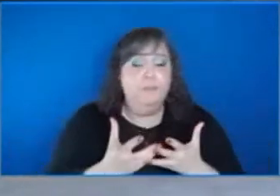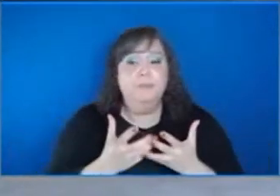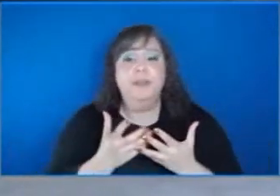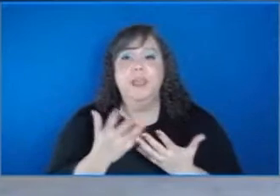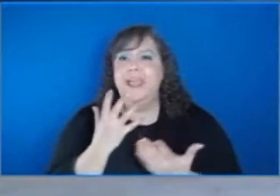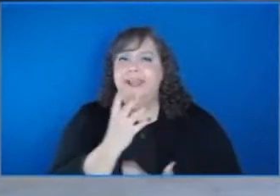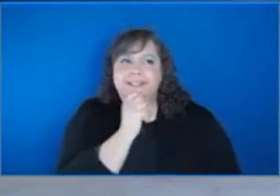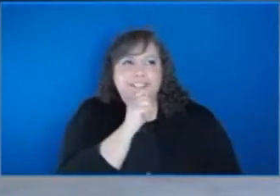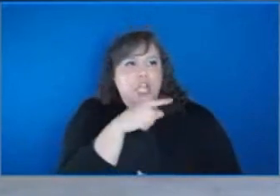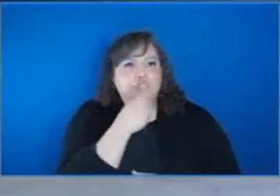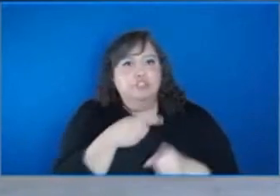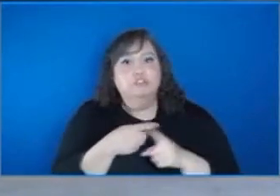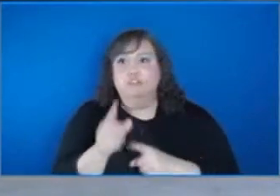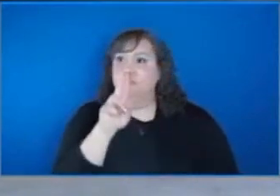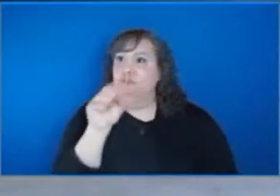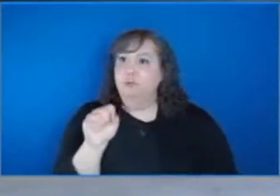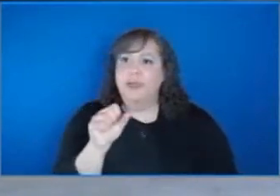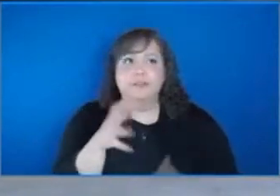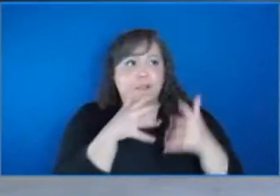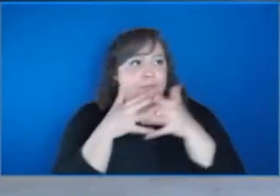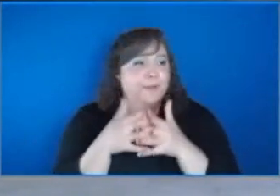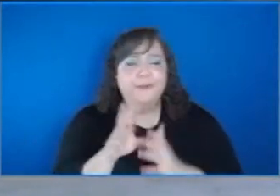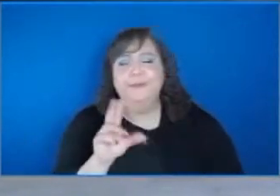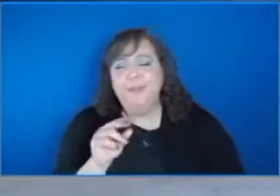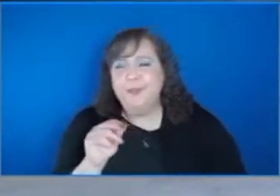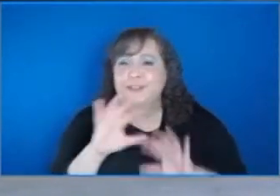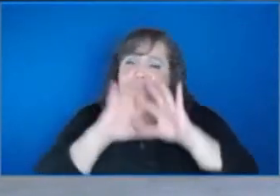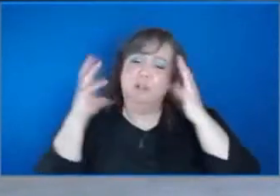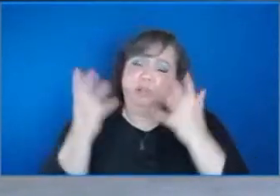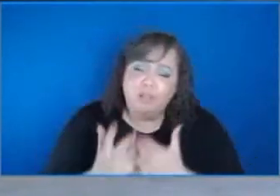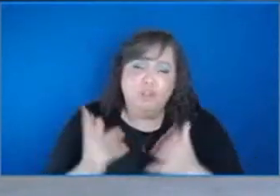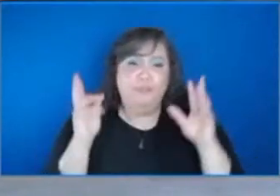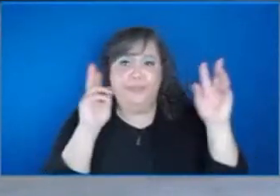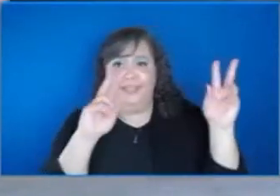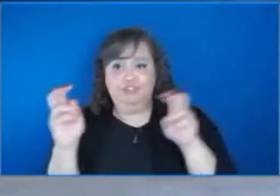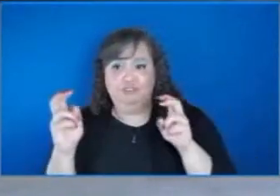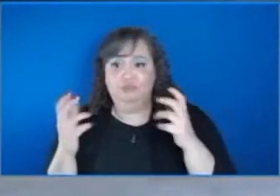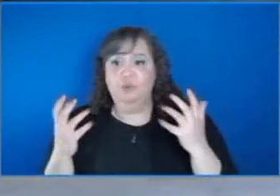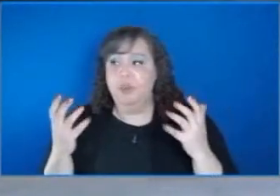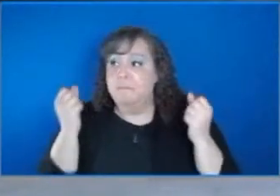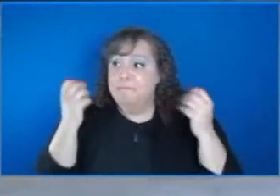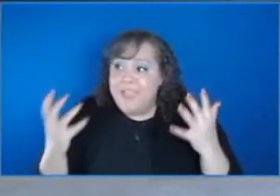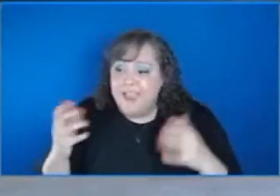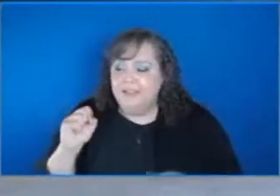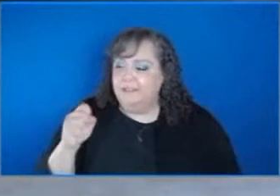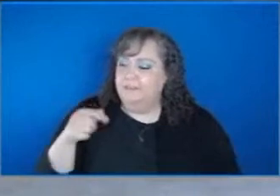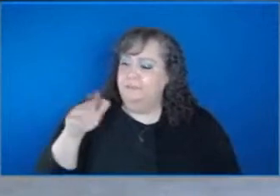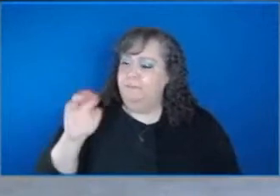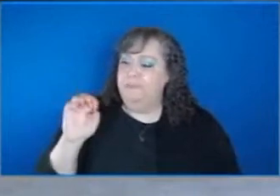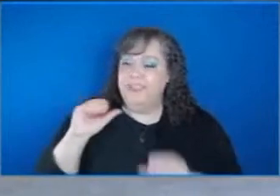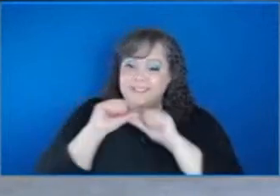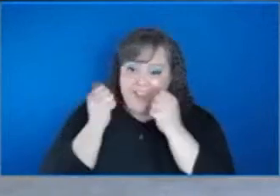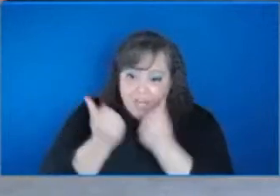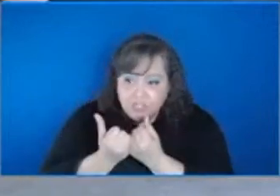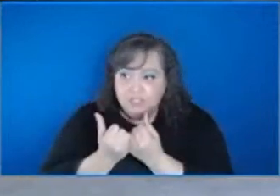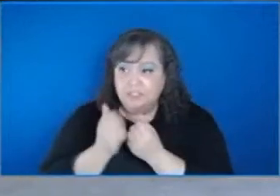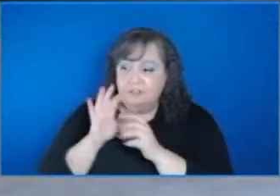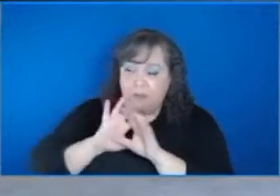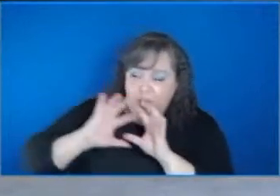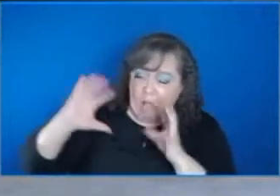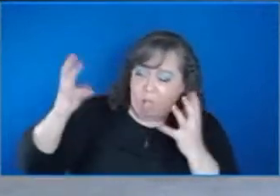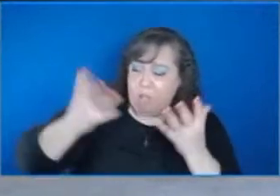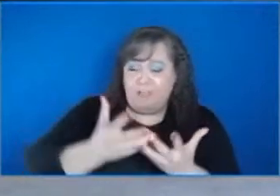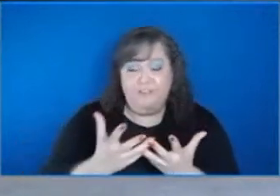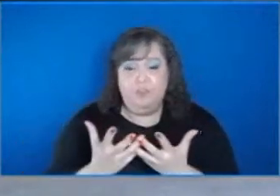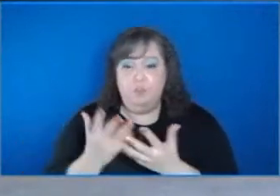global issue, and there are many space agencies and others around the world that all work together to coordinate the